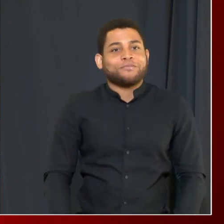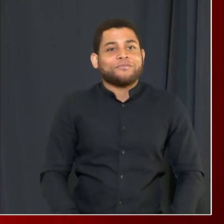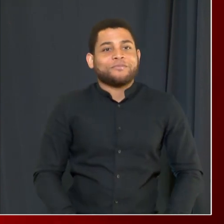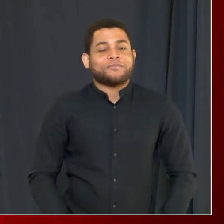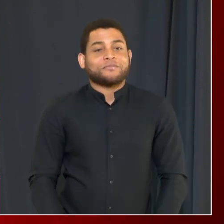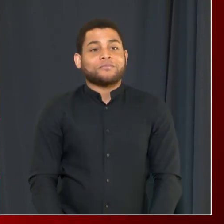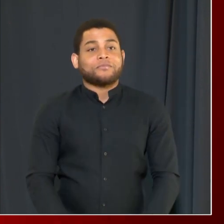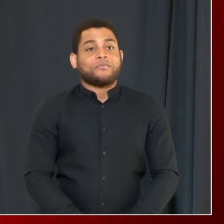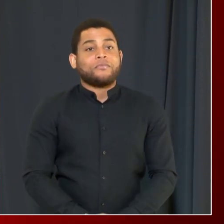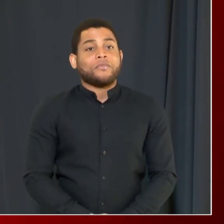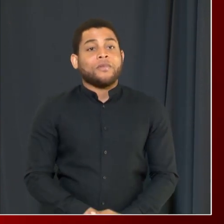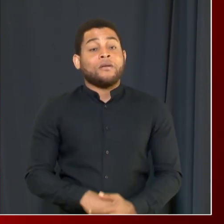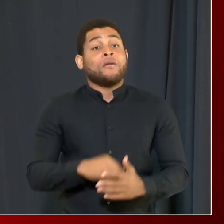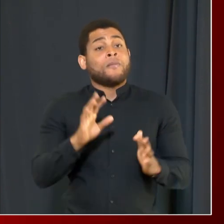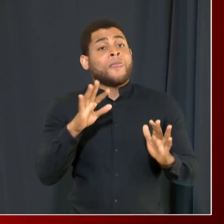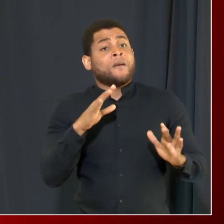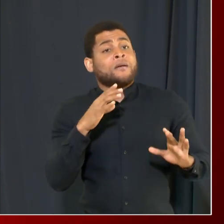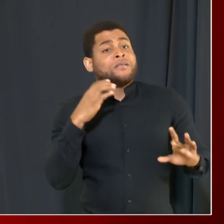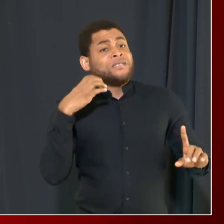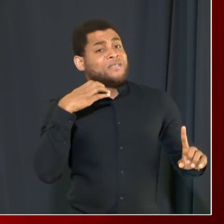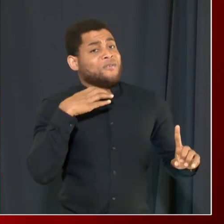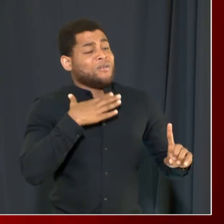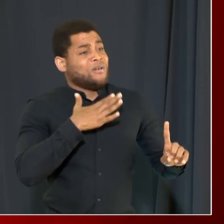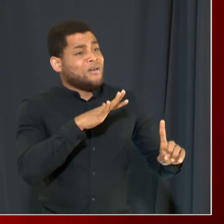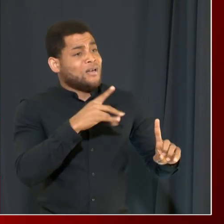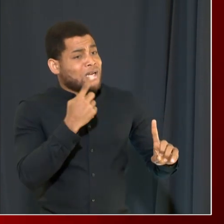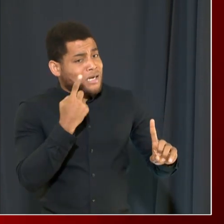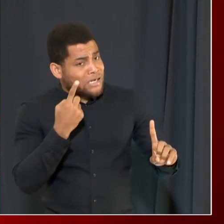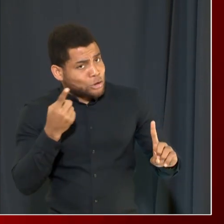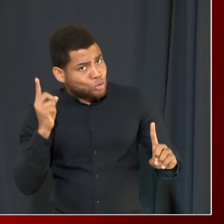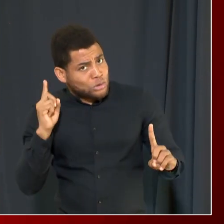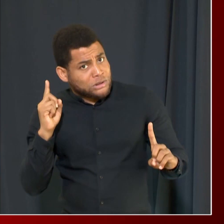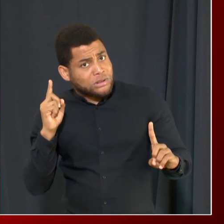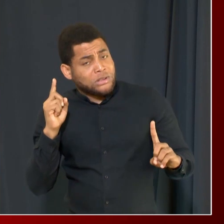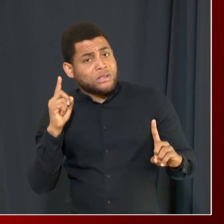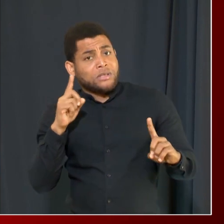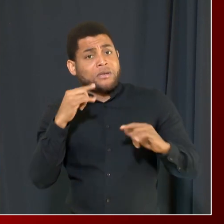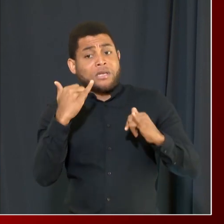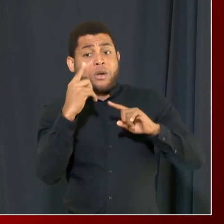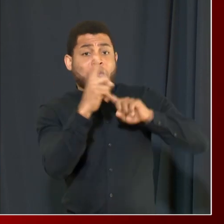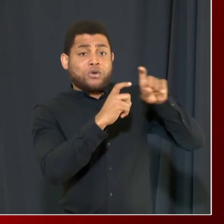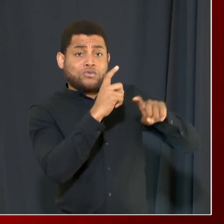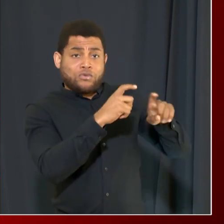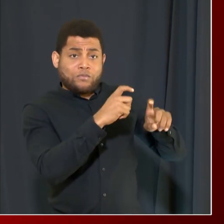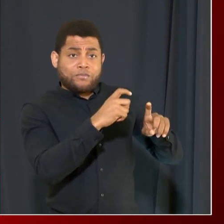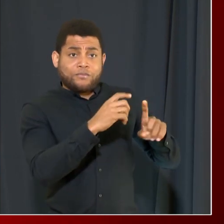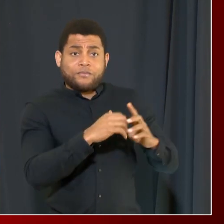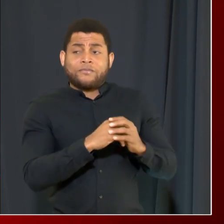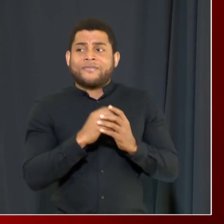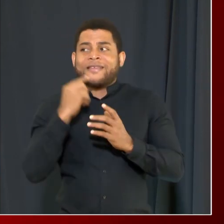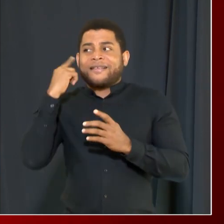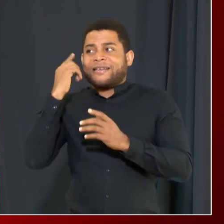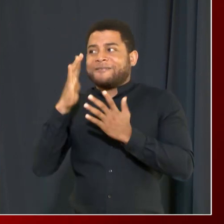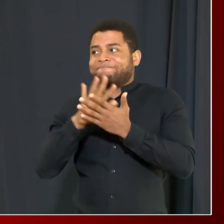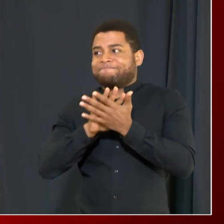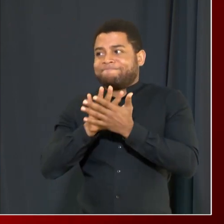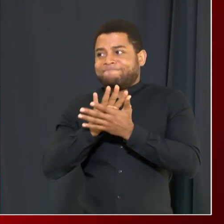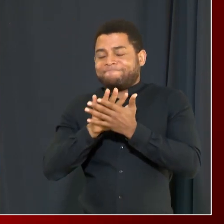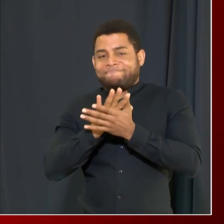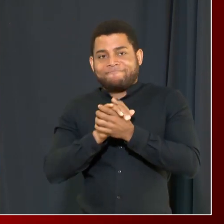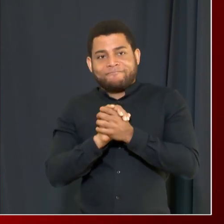Stephanie? Last week we had a discussion about Austin Hall about national parks.